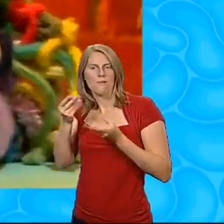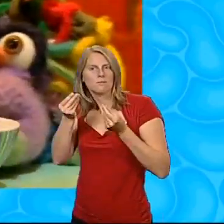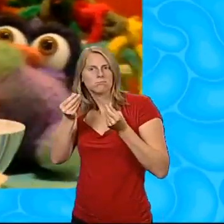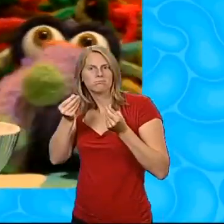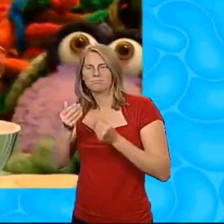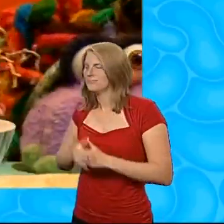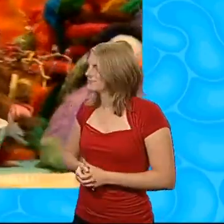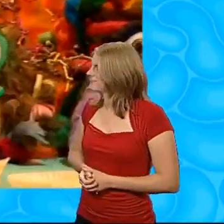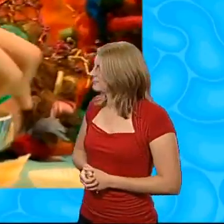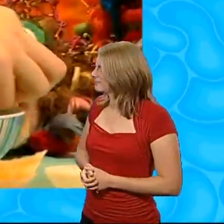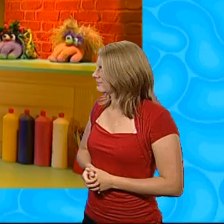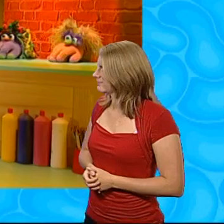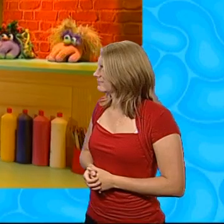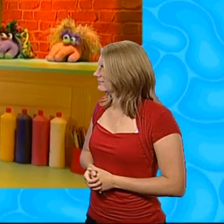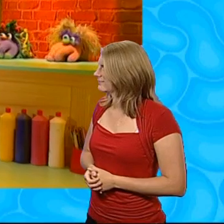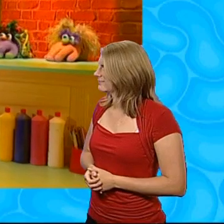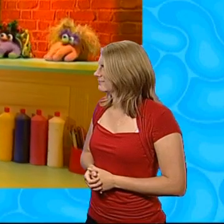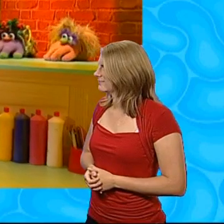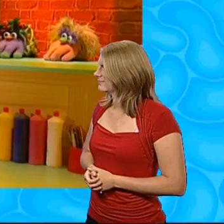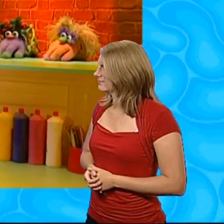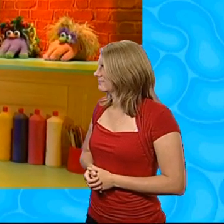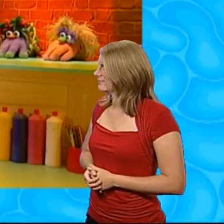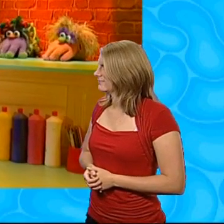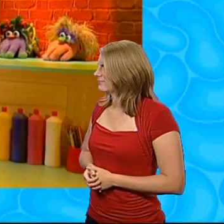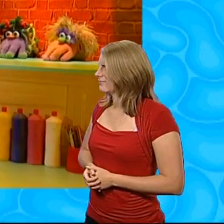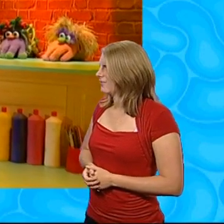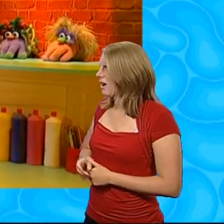what will be shown to be